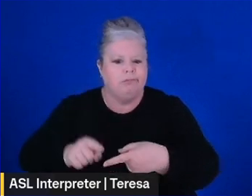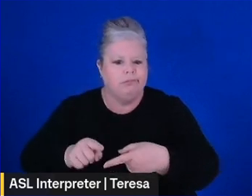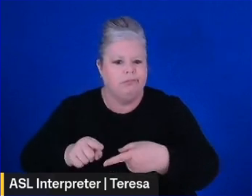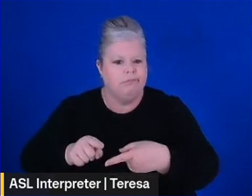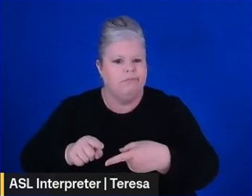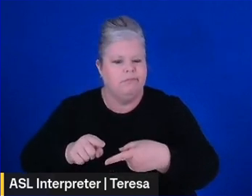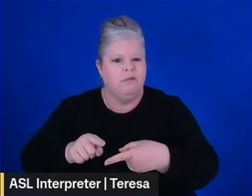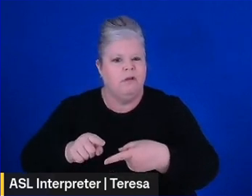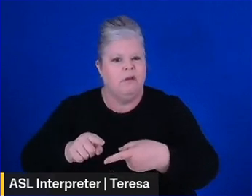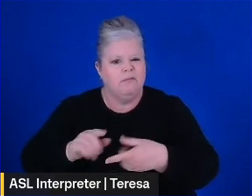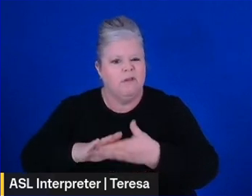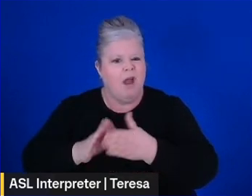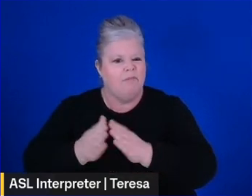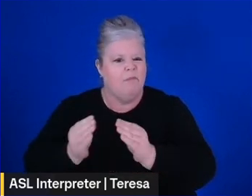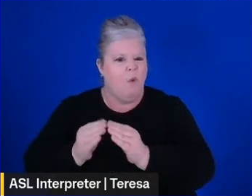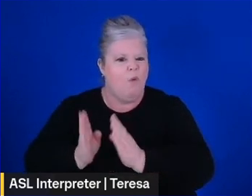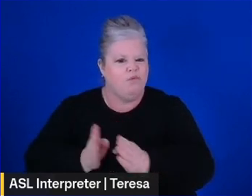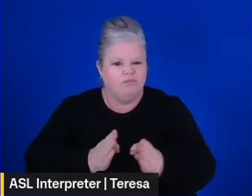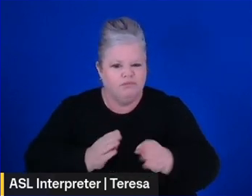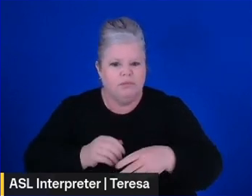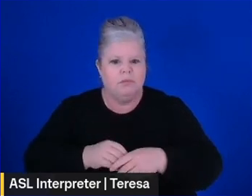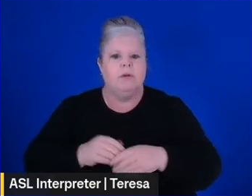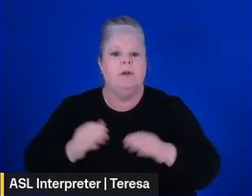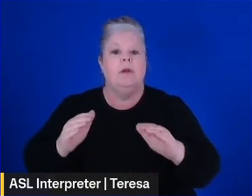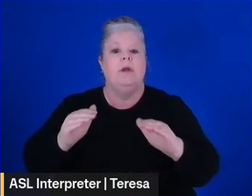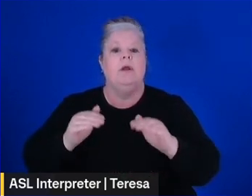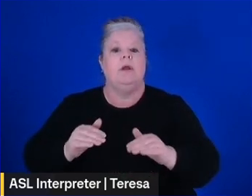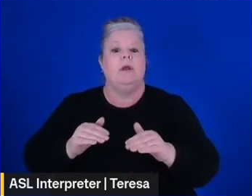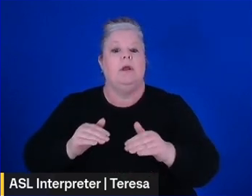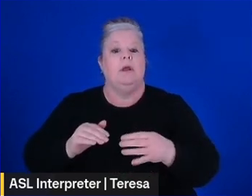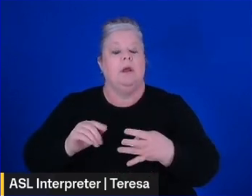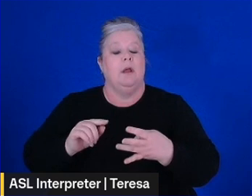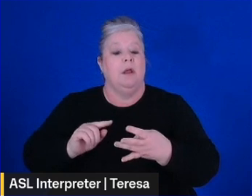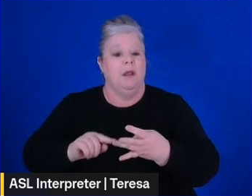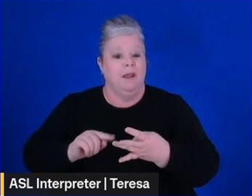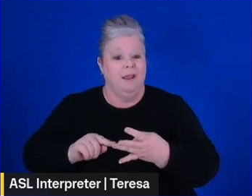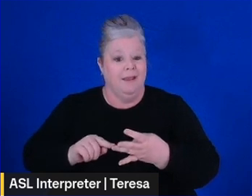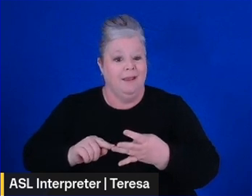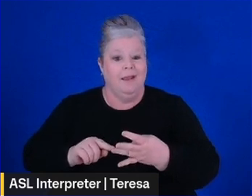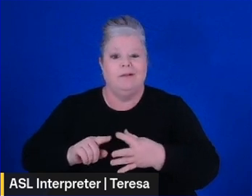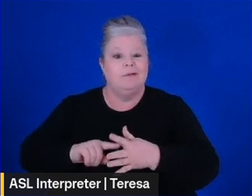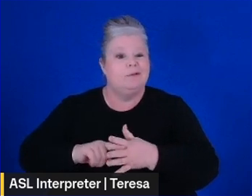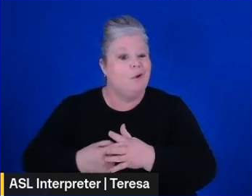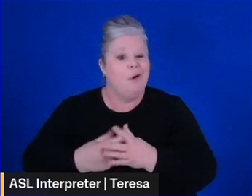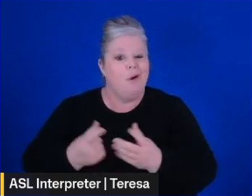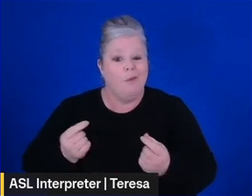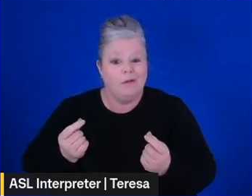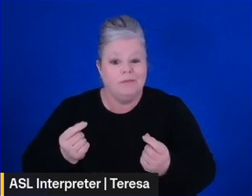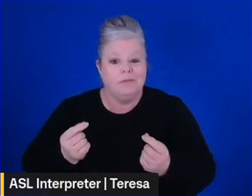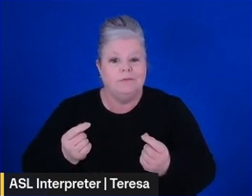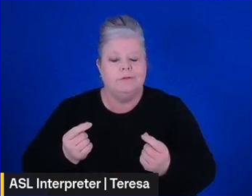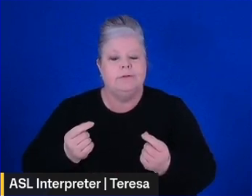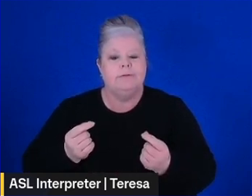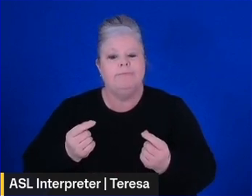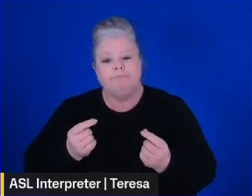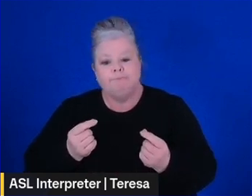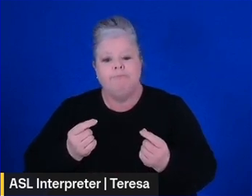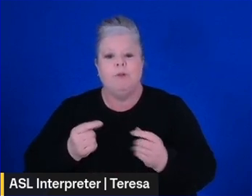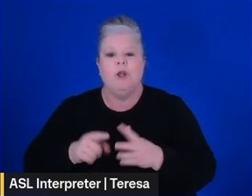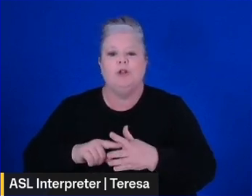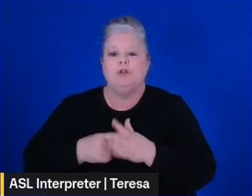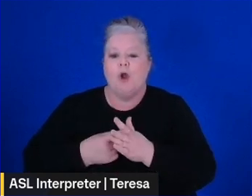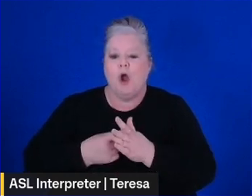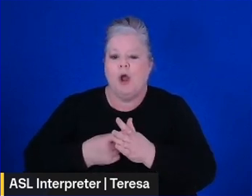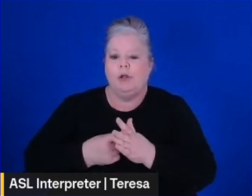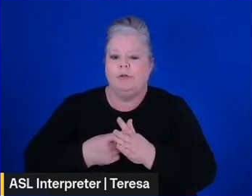An additional advice also is to start with small, start